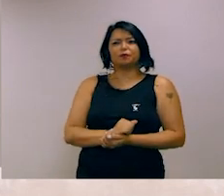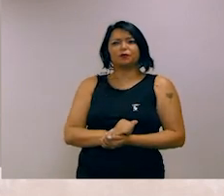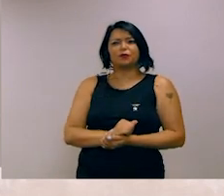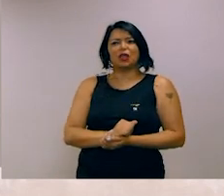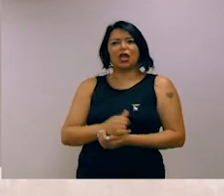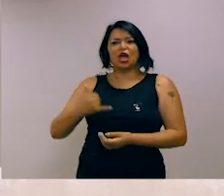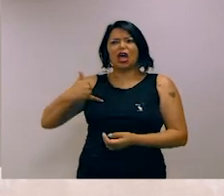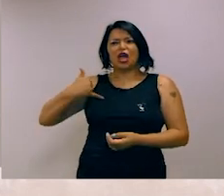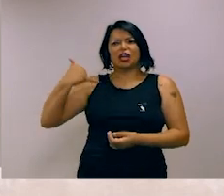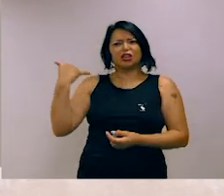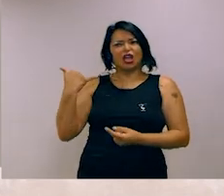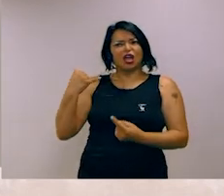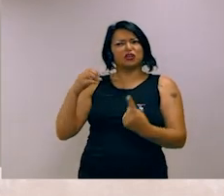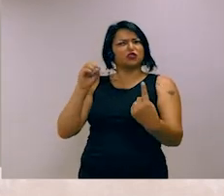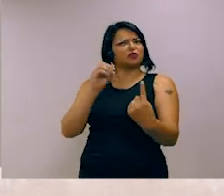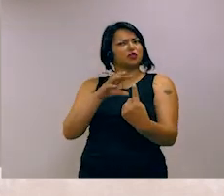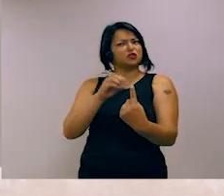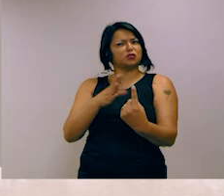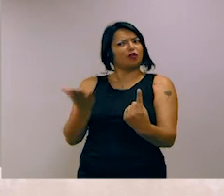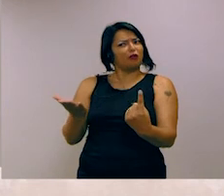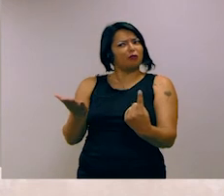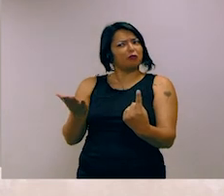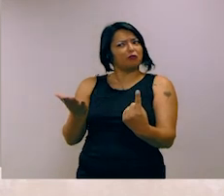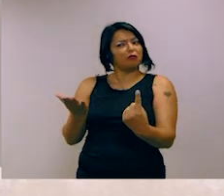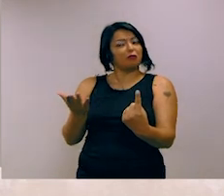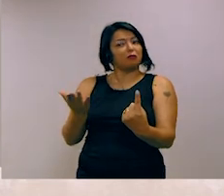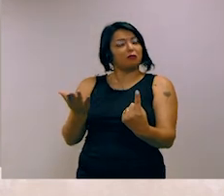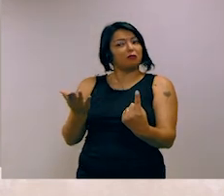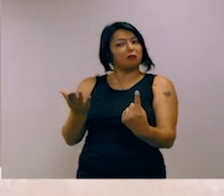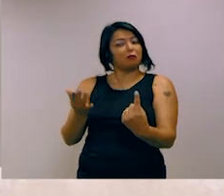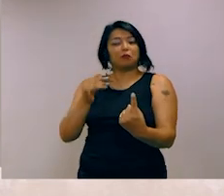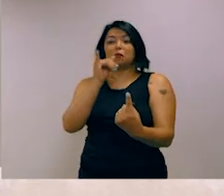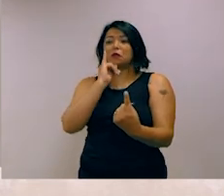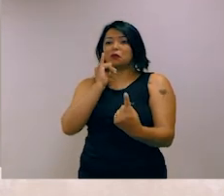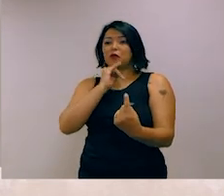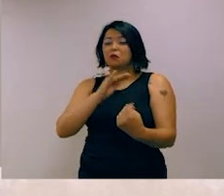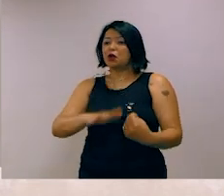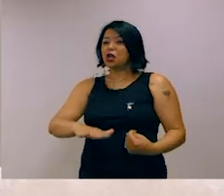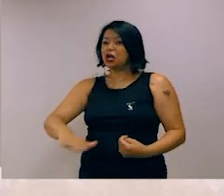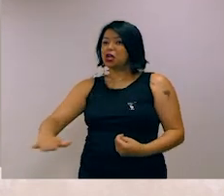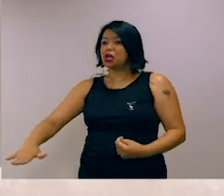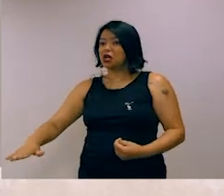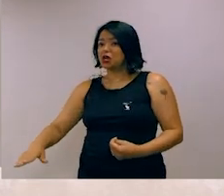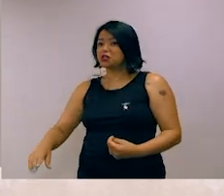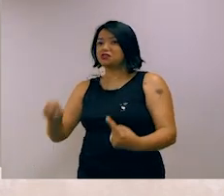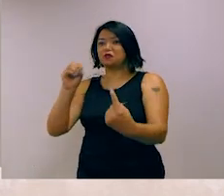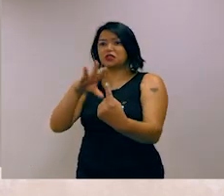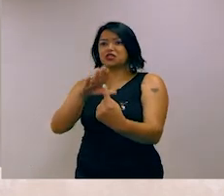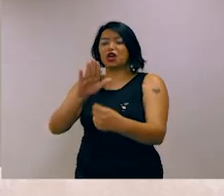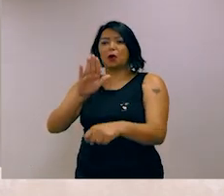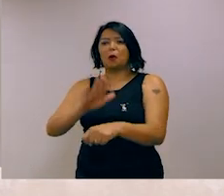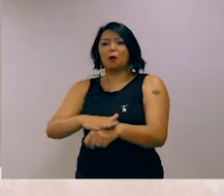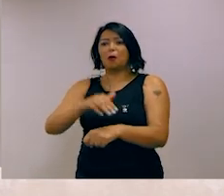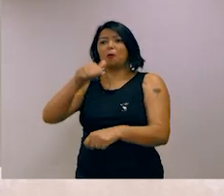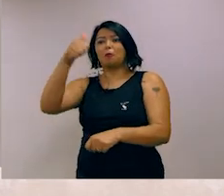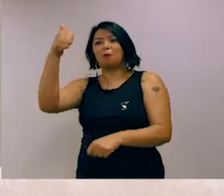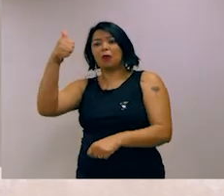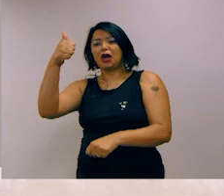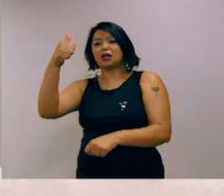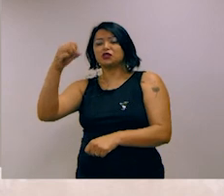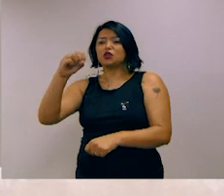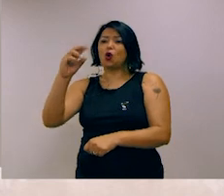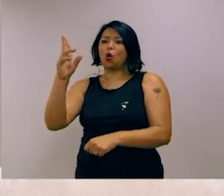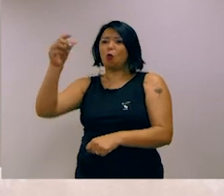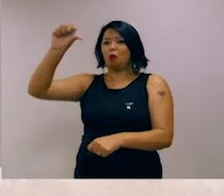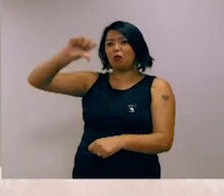these effects, such as kids react better to the small cup intervention, so they drink